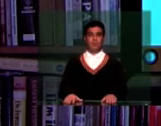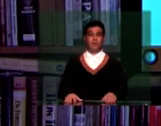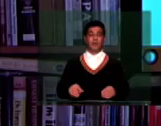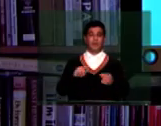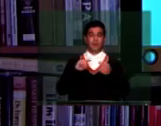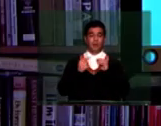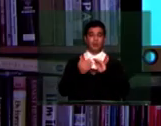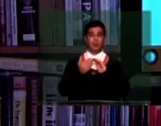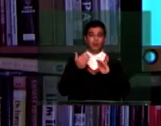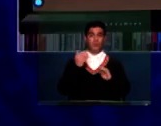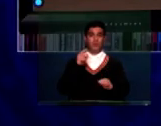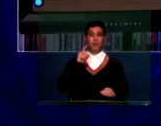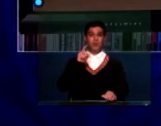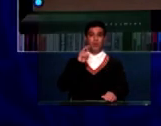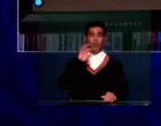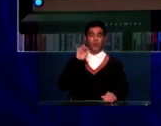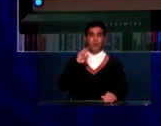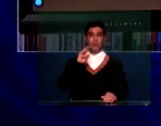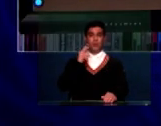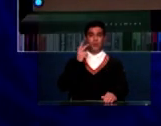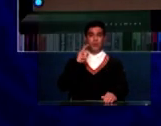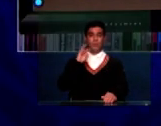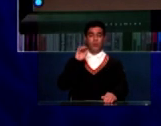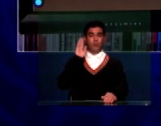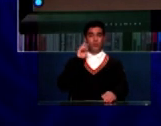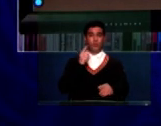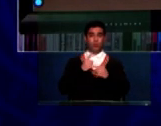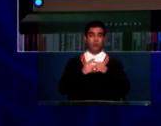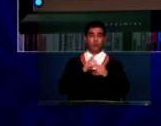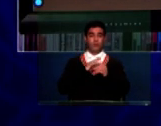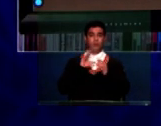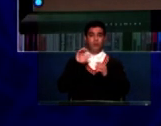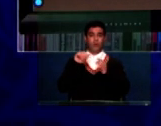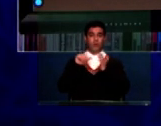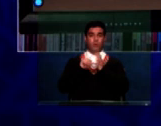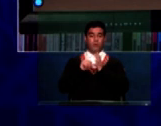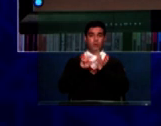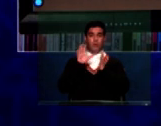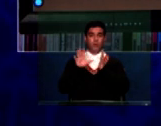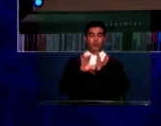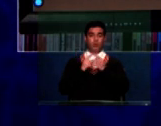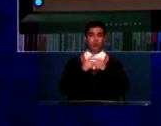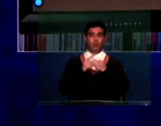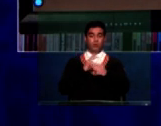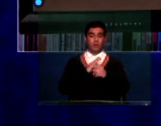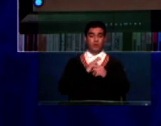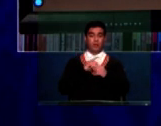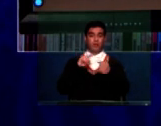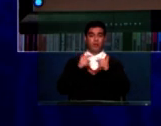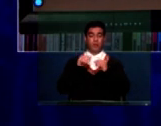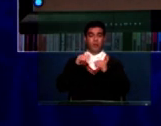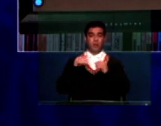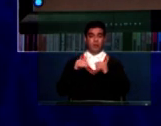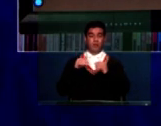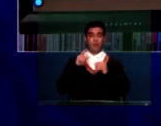Reaksiyadan oldin xlorat ioniga 3 molekula suv qo'shdik va 6ta elektron qo'shildi. Reaksiyadan keyin xlorid ioni